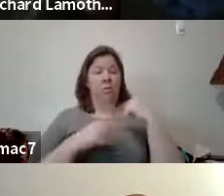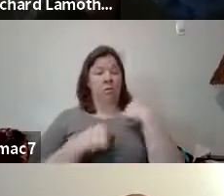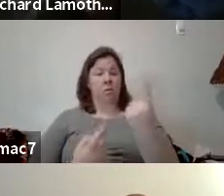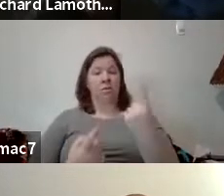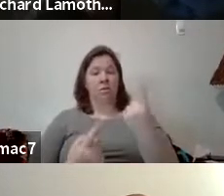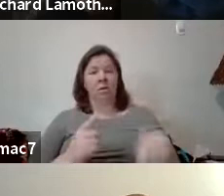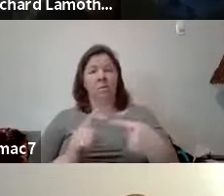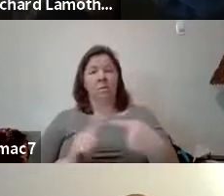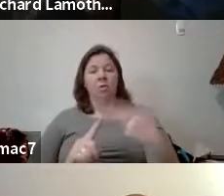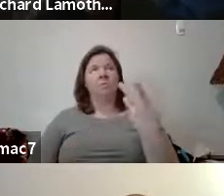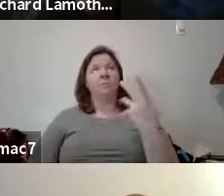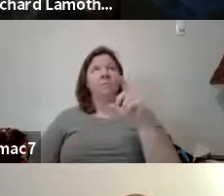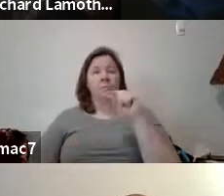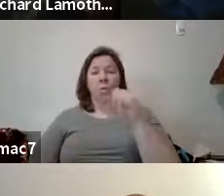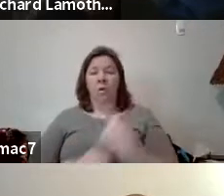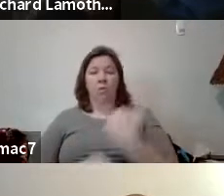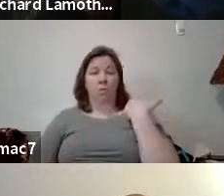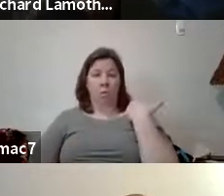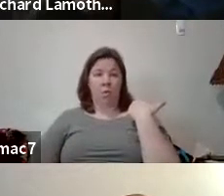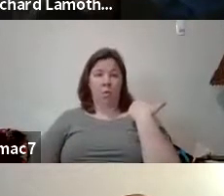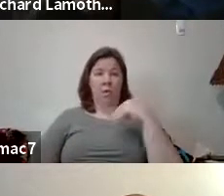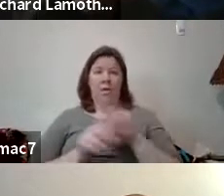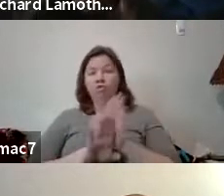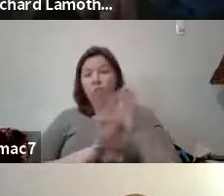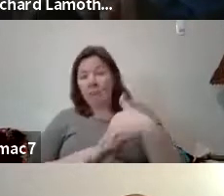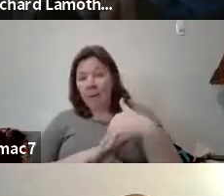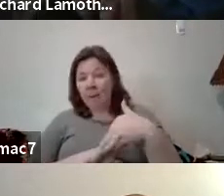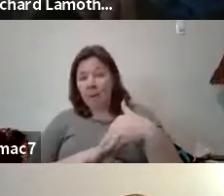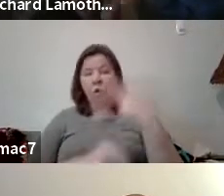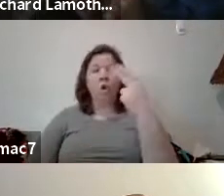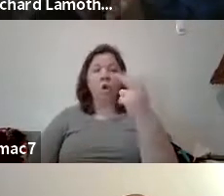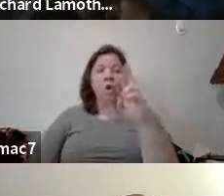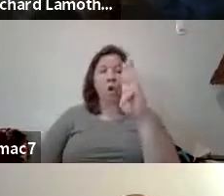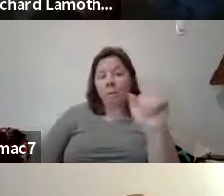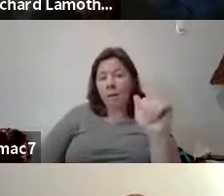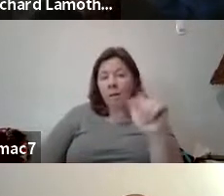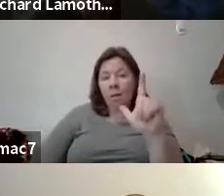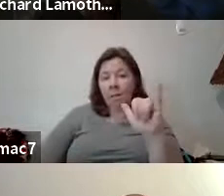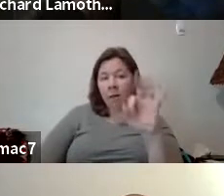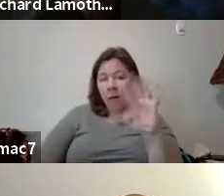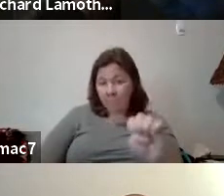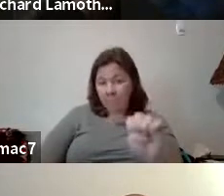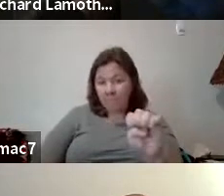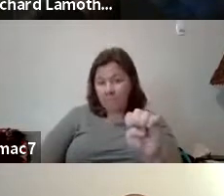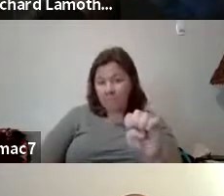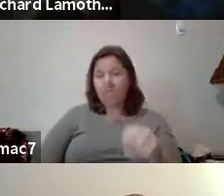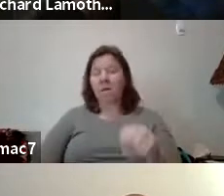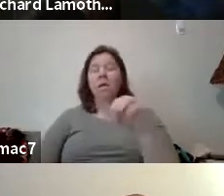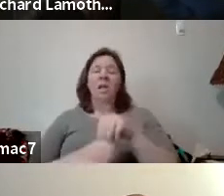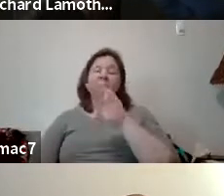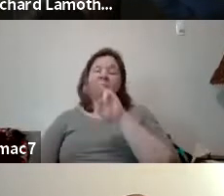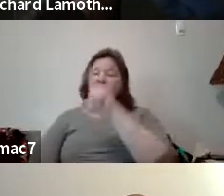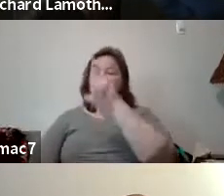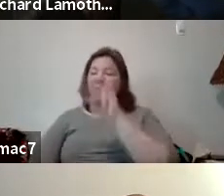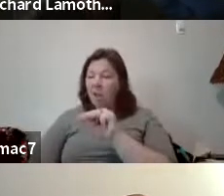about 20 years old, back in Jamaica, Herbalife. So I've been in and out of network marketing. Of course,